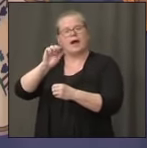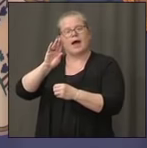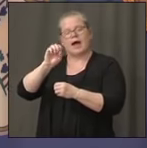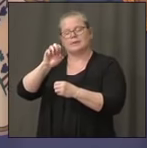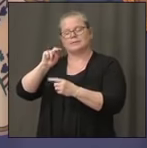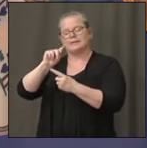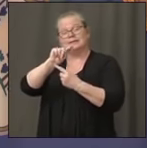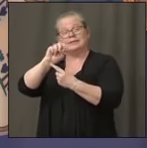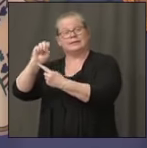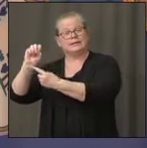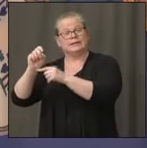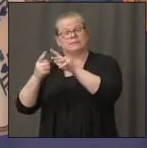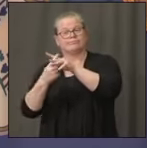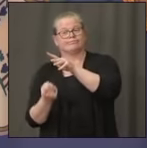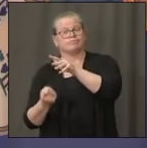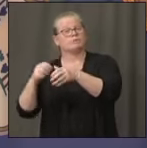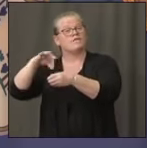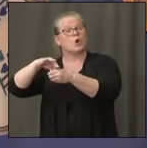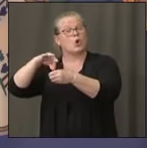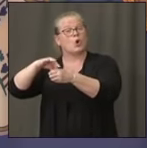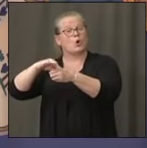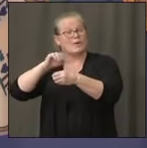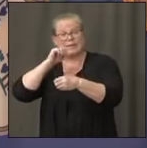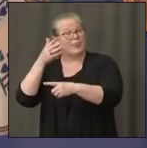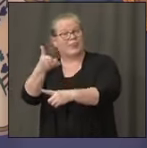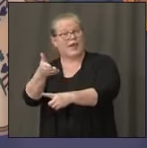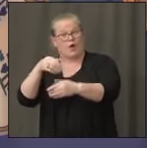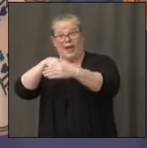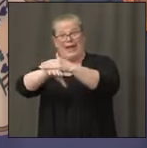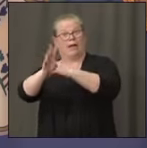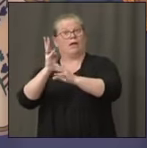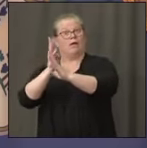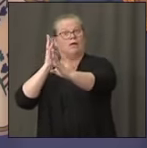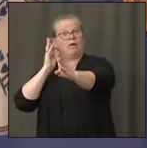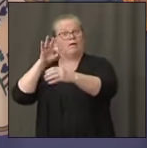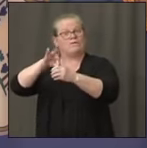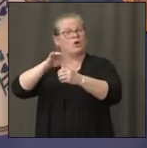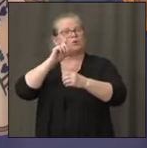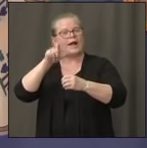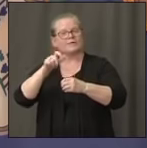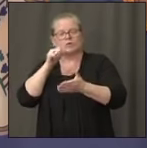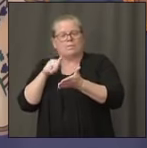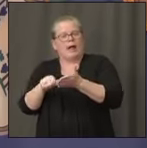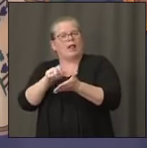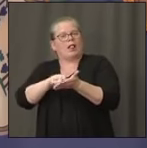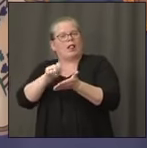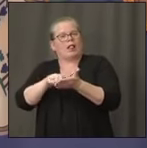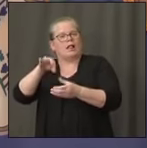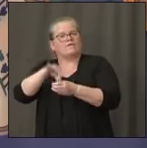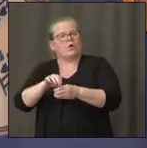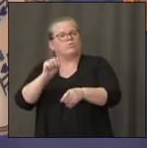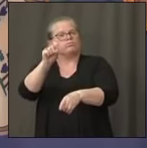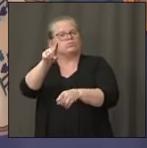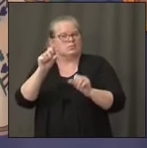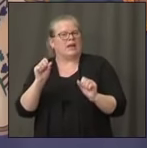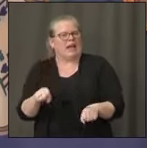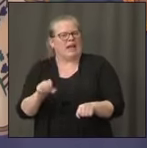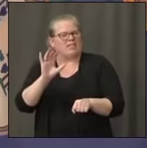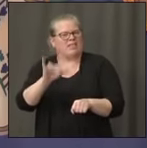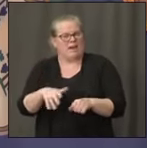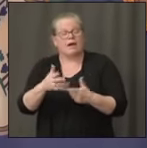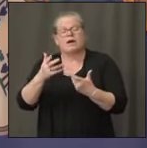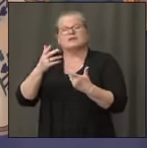a COVID-related event because we don't want seniors waiting in long lines to vote. We saw what happened in Georgia. So I think